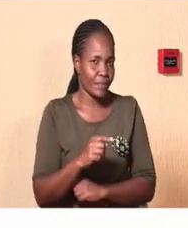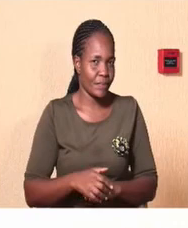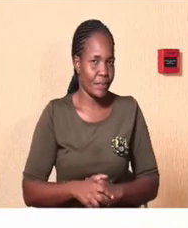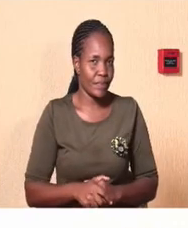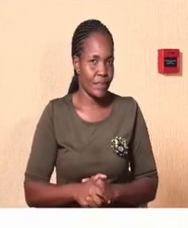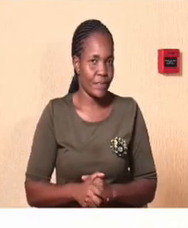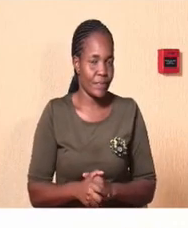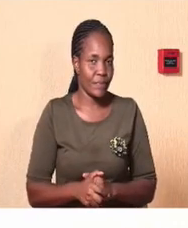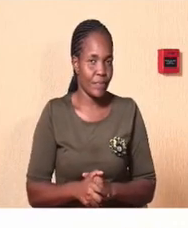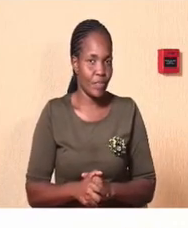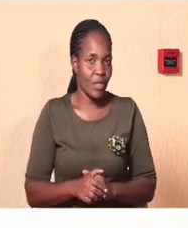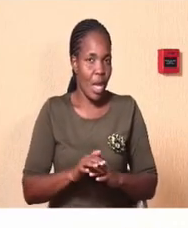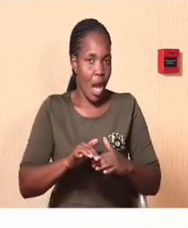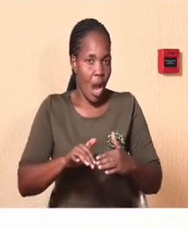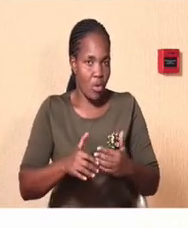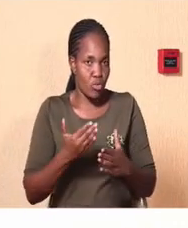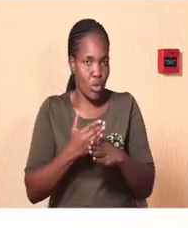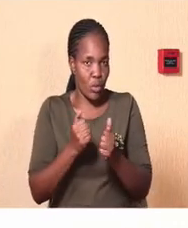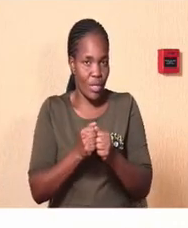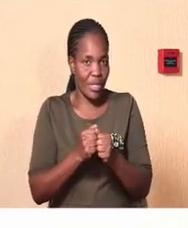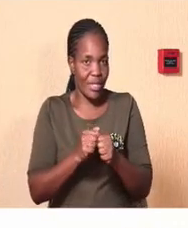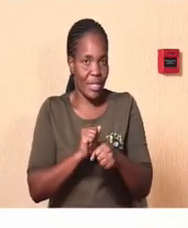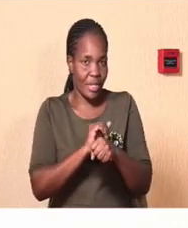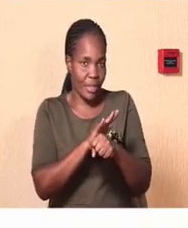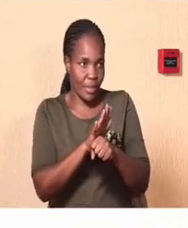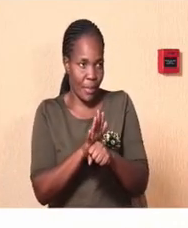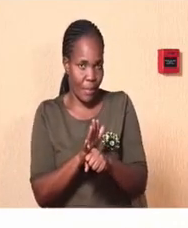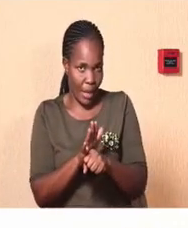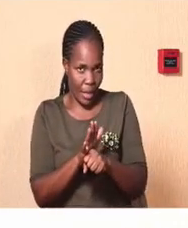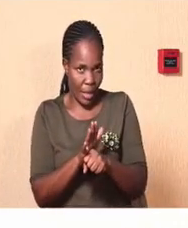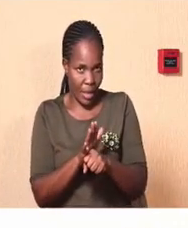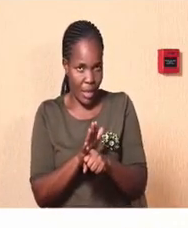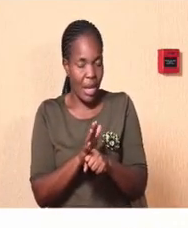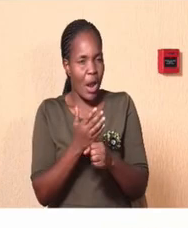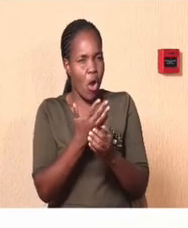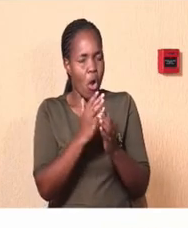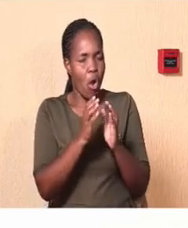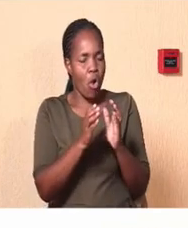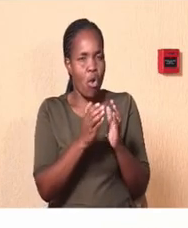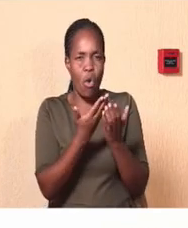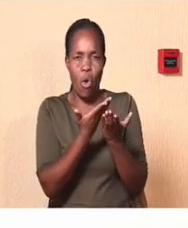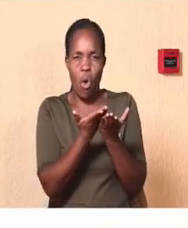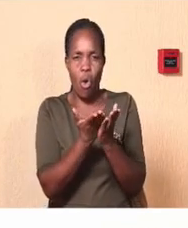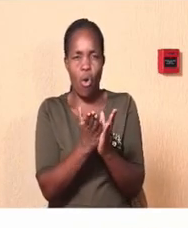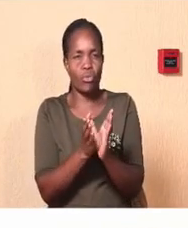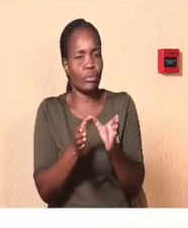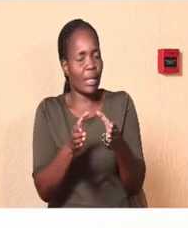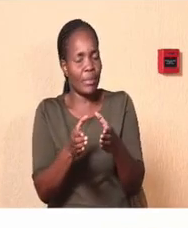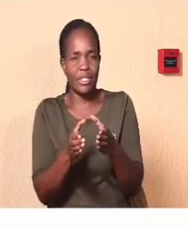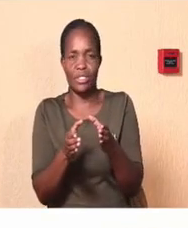to deal with this pandemic we need all sectors of our communities, and that is why our